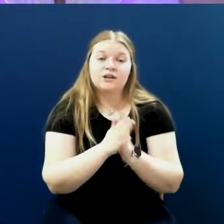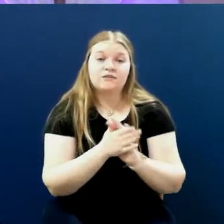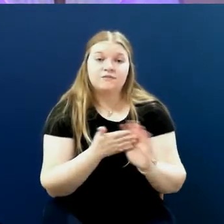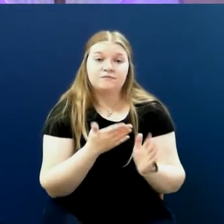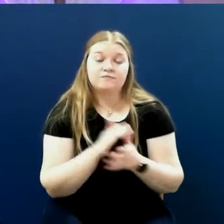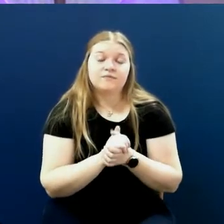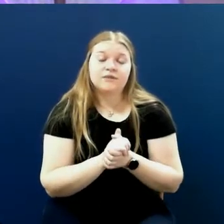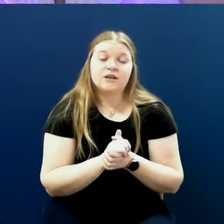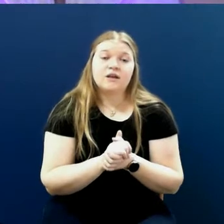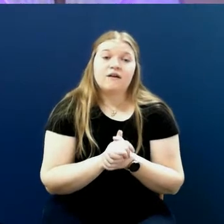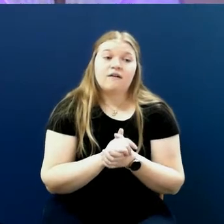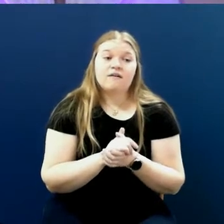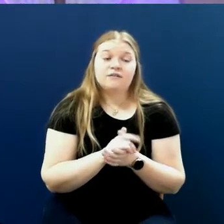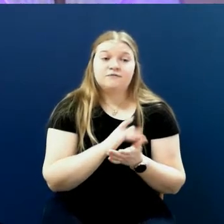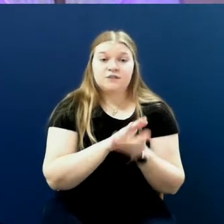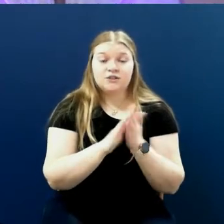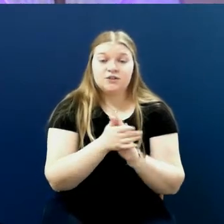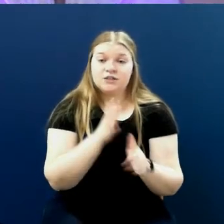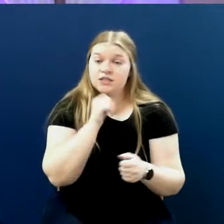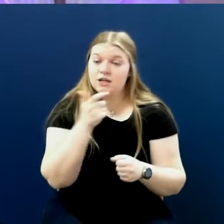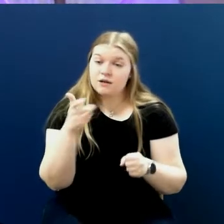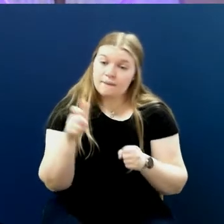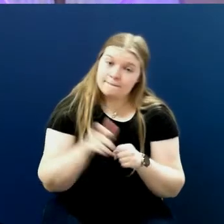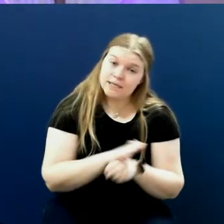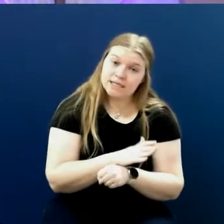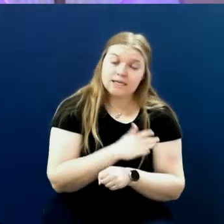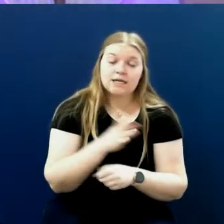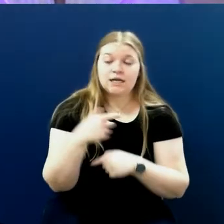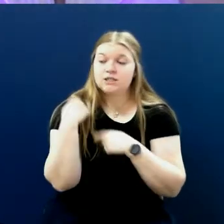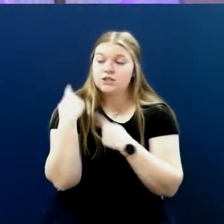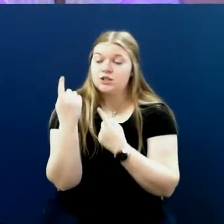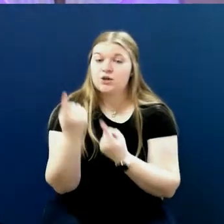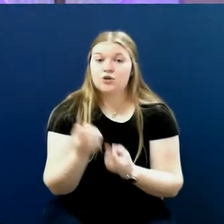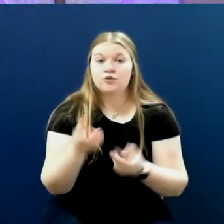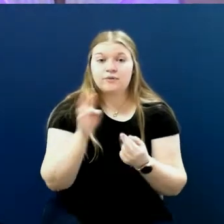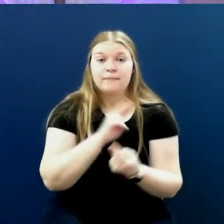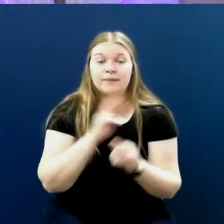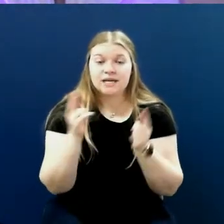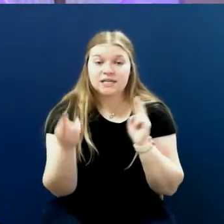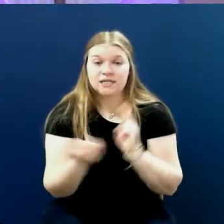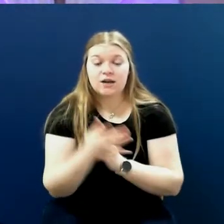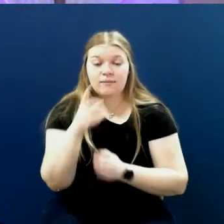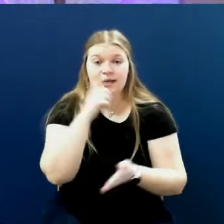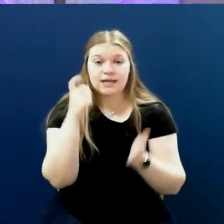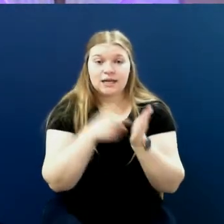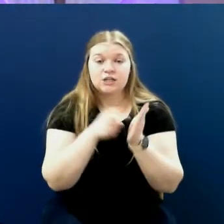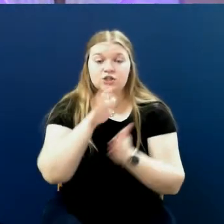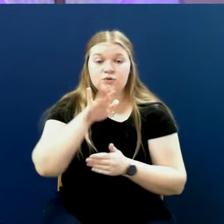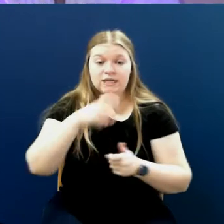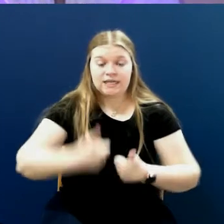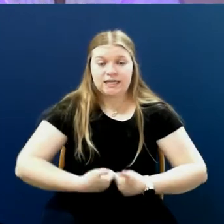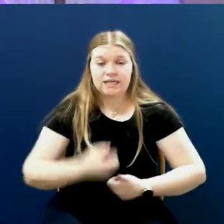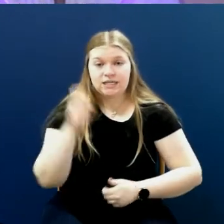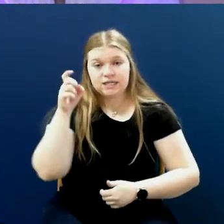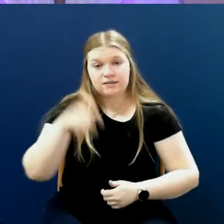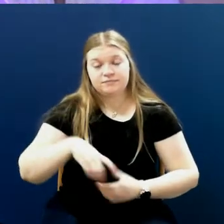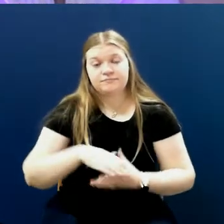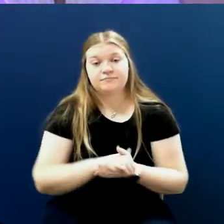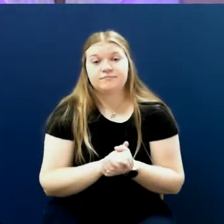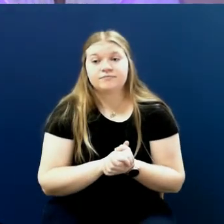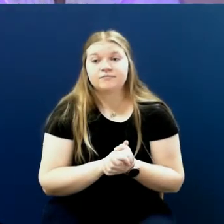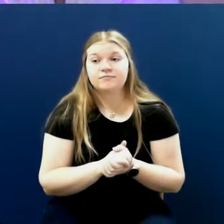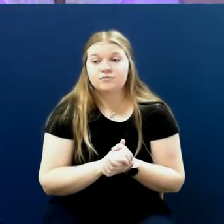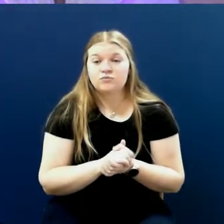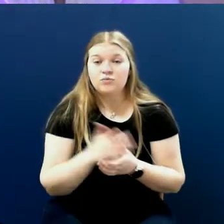again, that forgiveness wasn't complete until you repented and recognized your need. And so